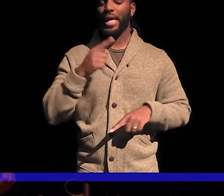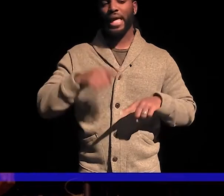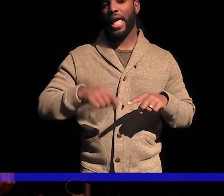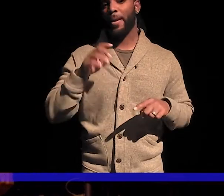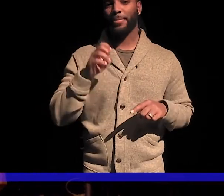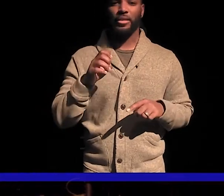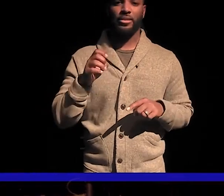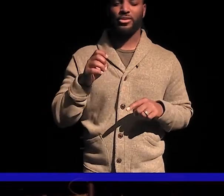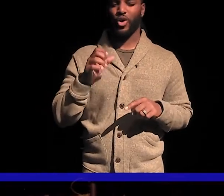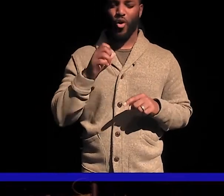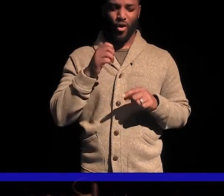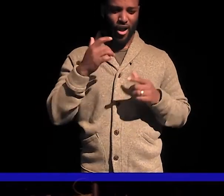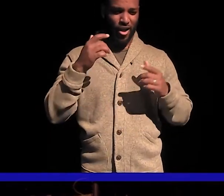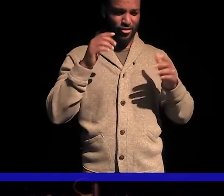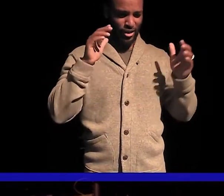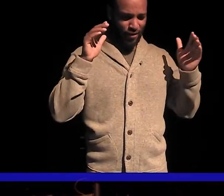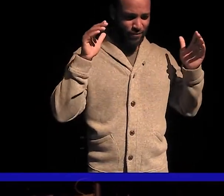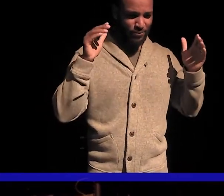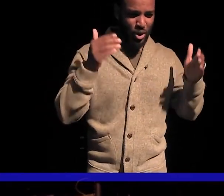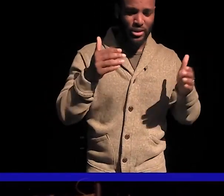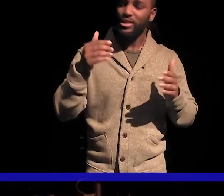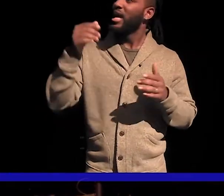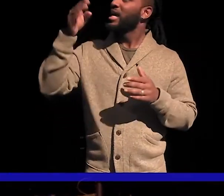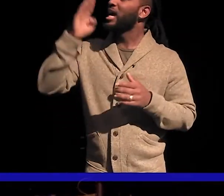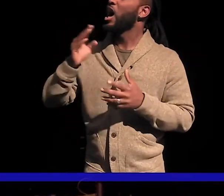You can't be so concerned with getting a word from God that you